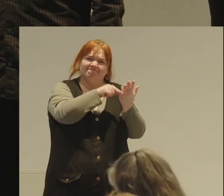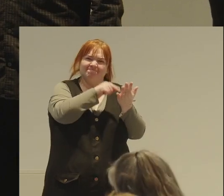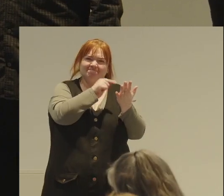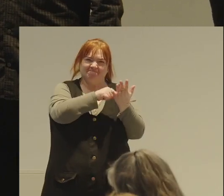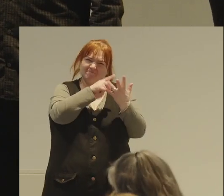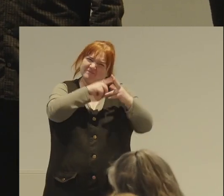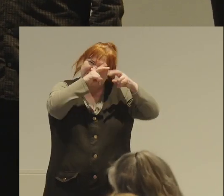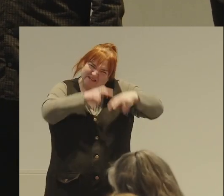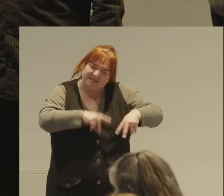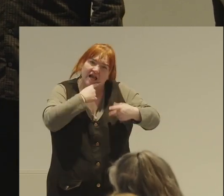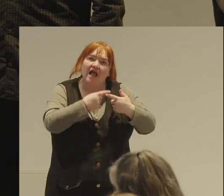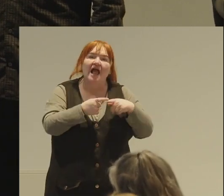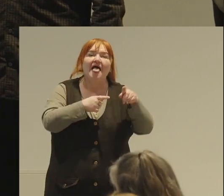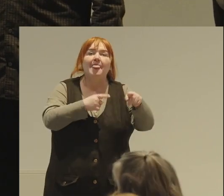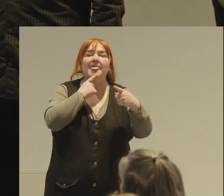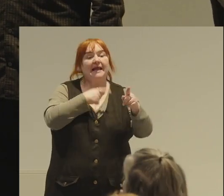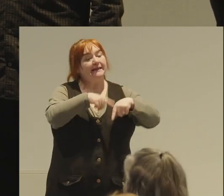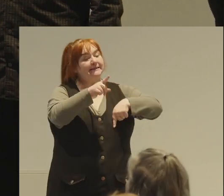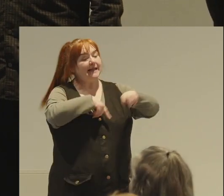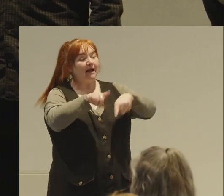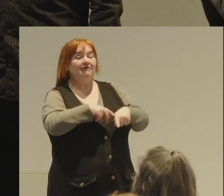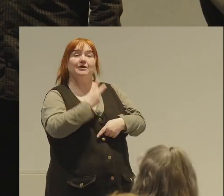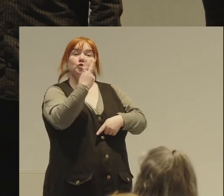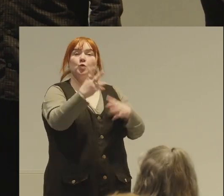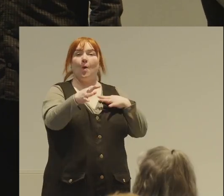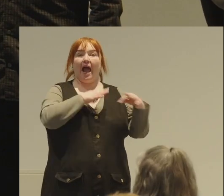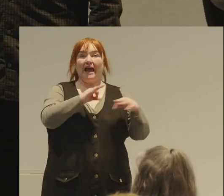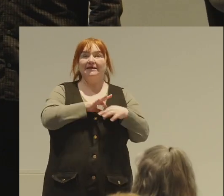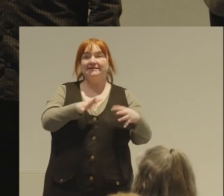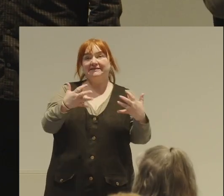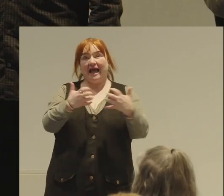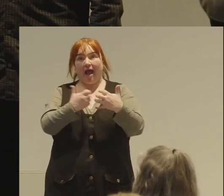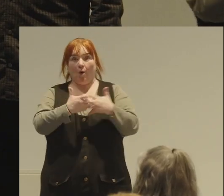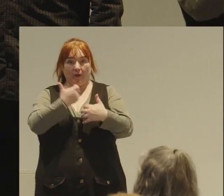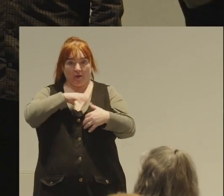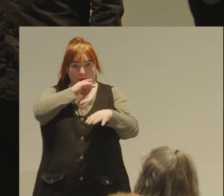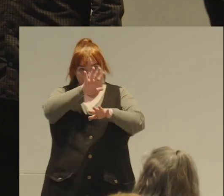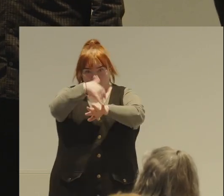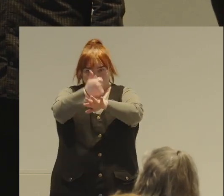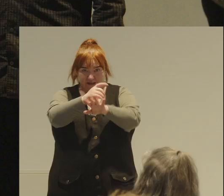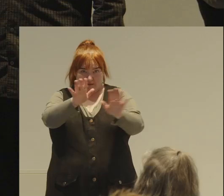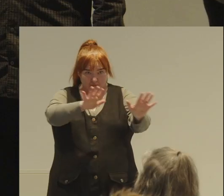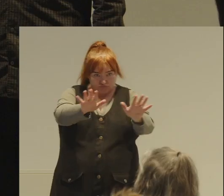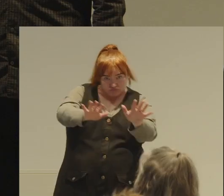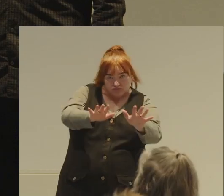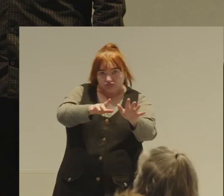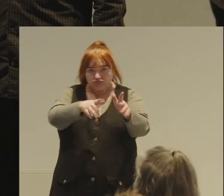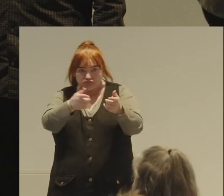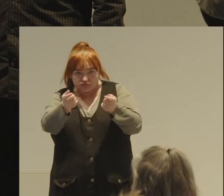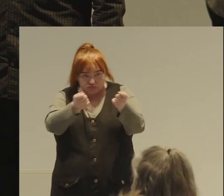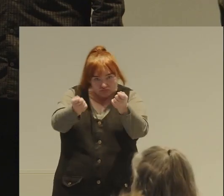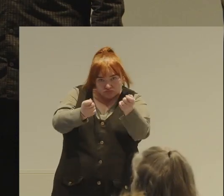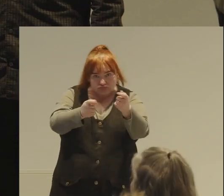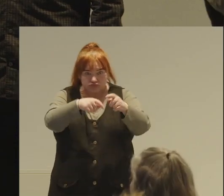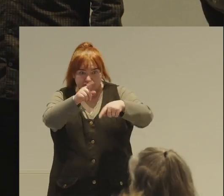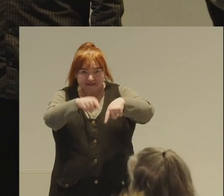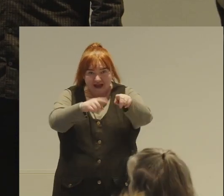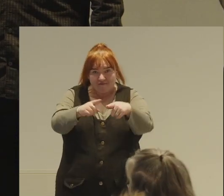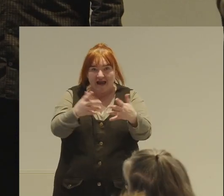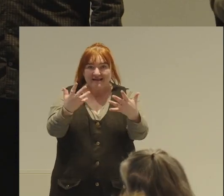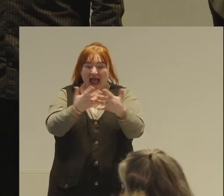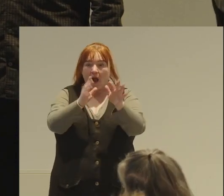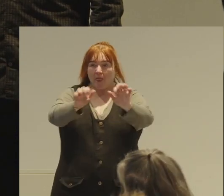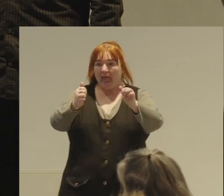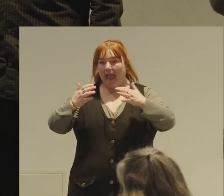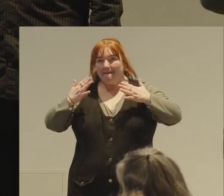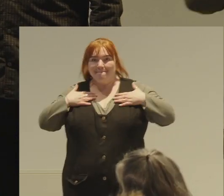direct the 2 actors in how we want them to like say something, or like how we want their like bodies and